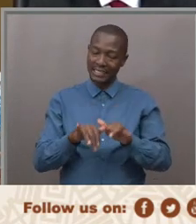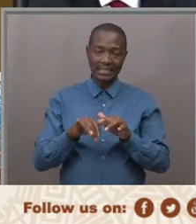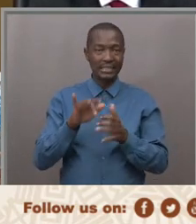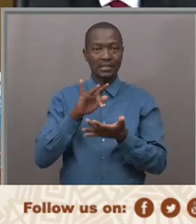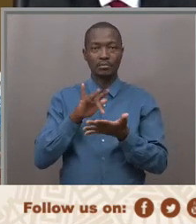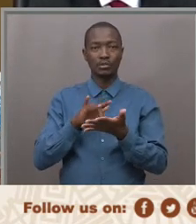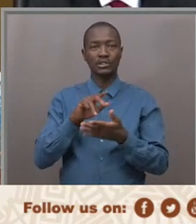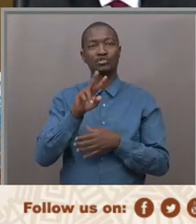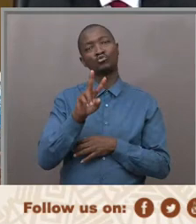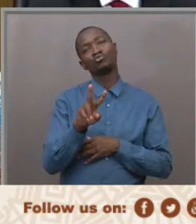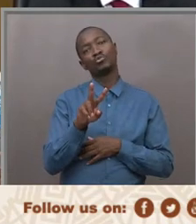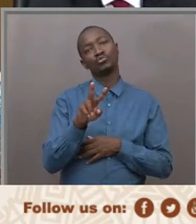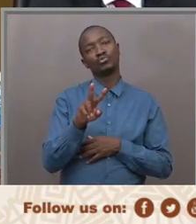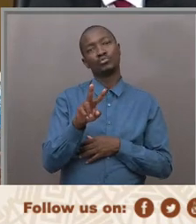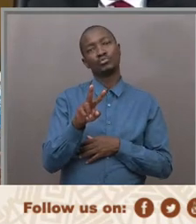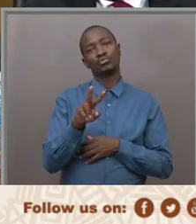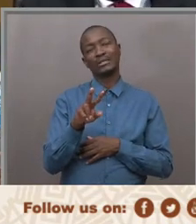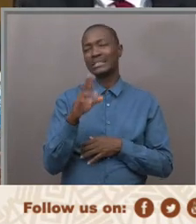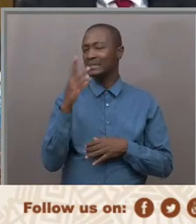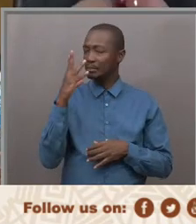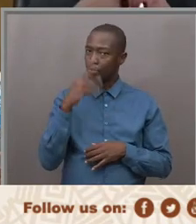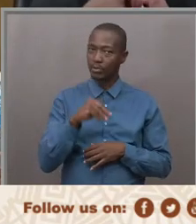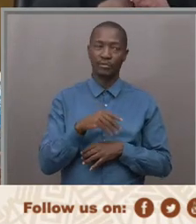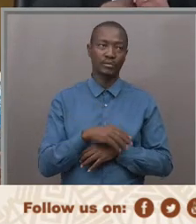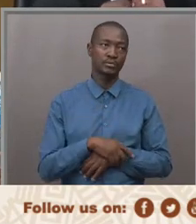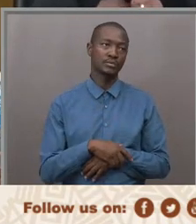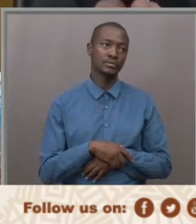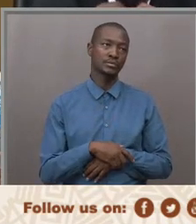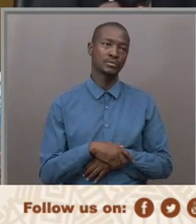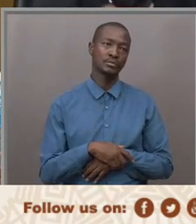not bad, Ms. Lesufi.